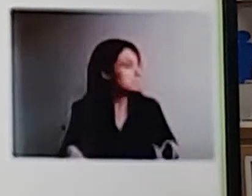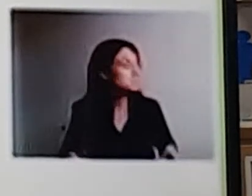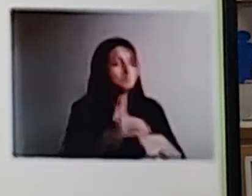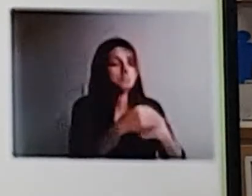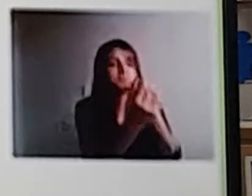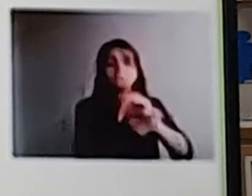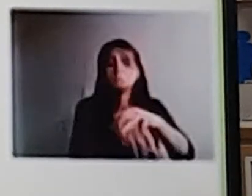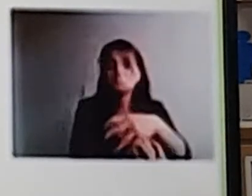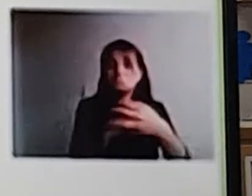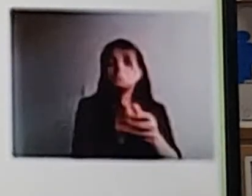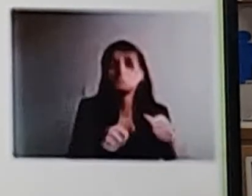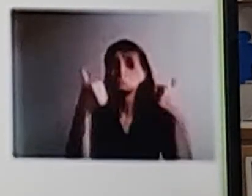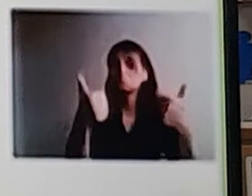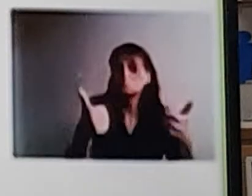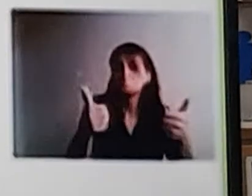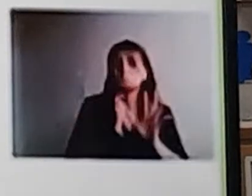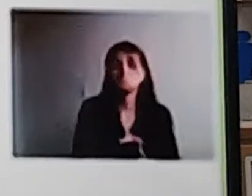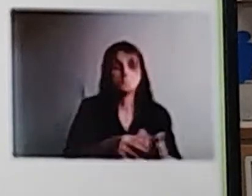user.